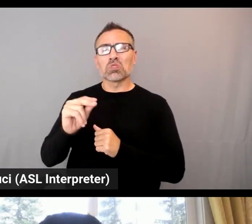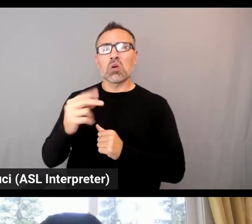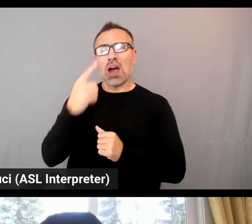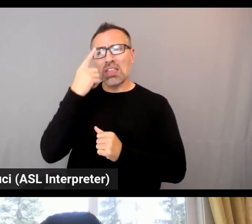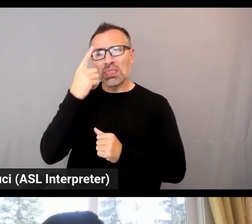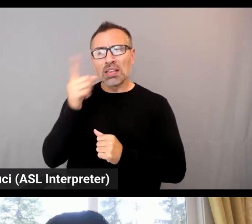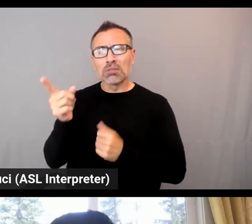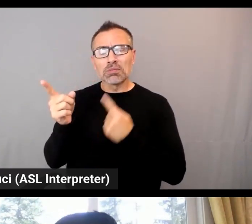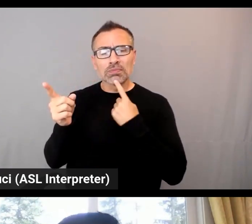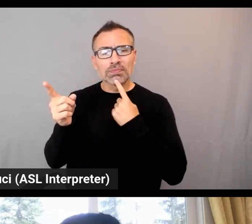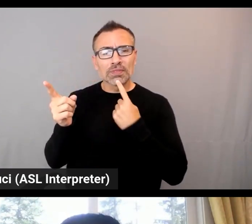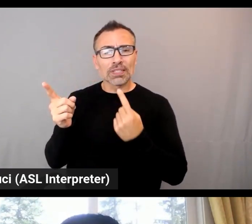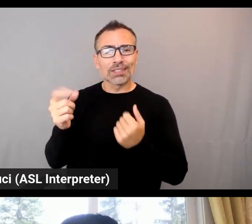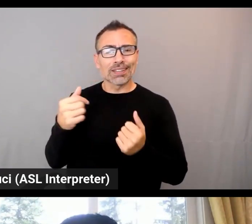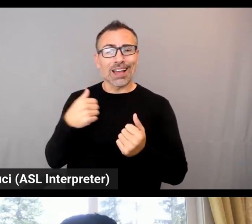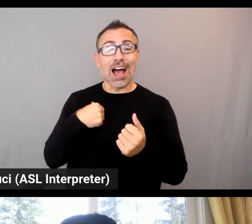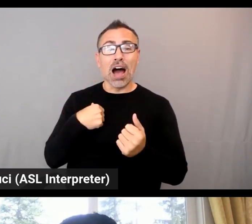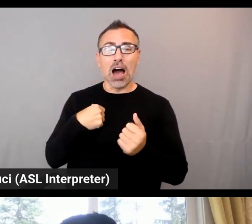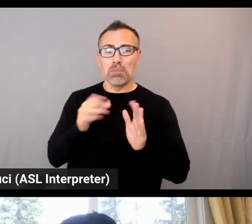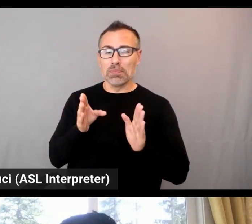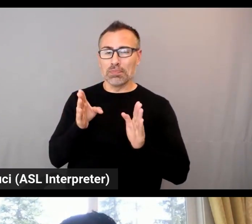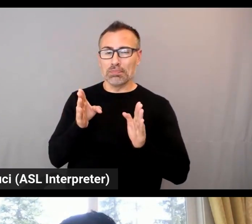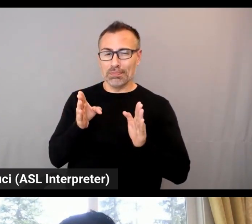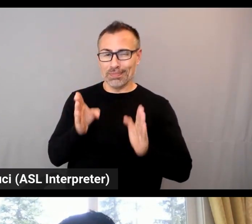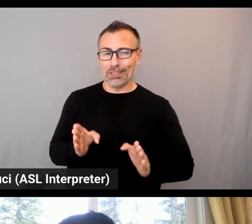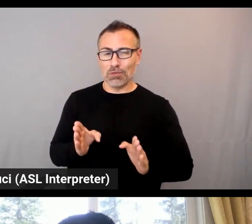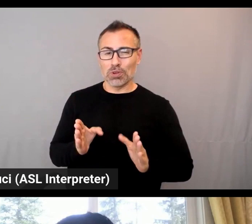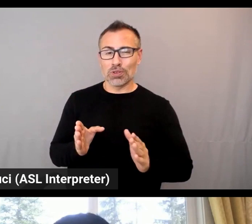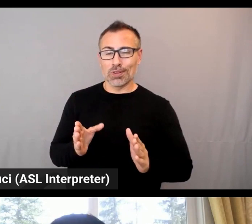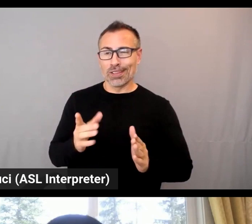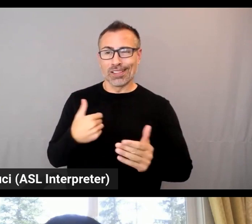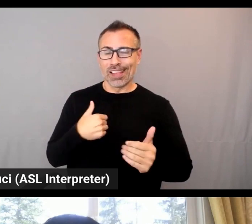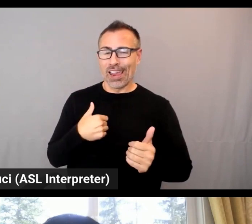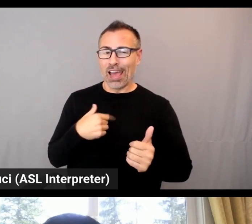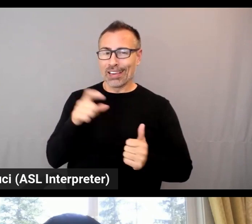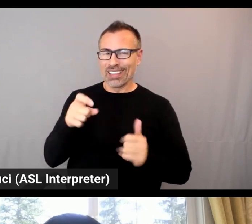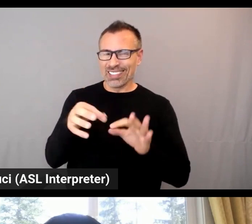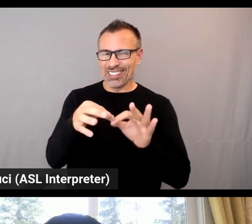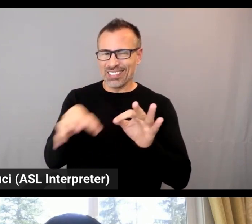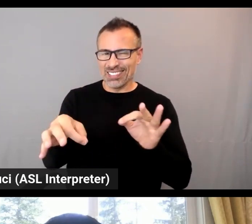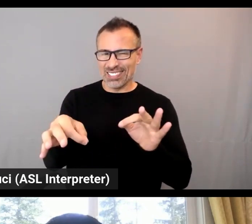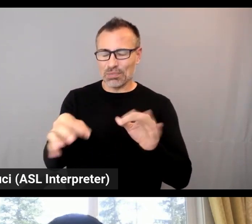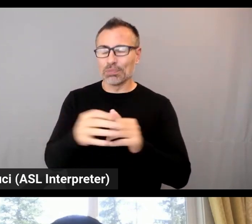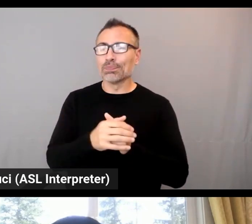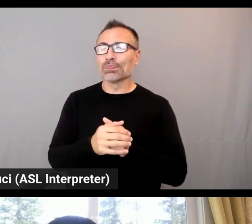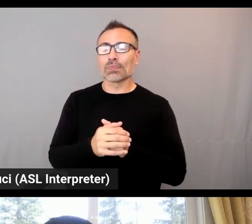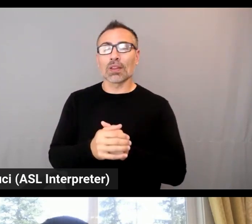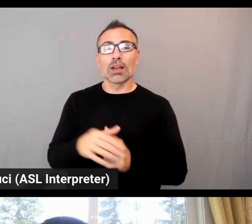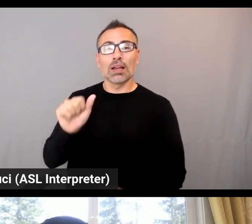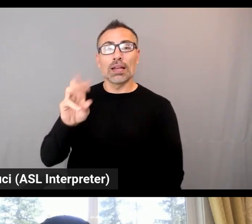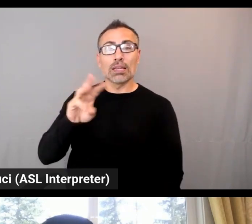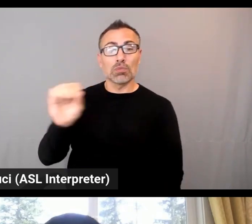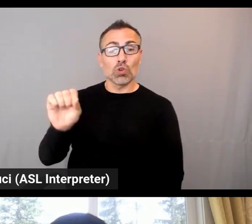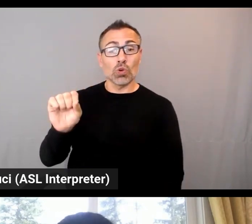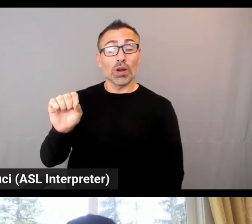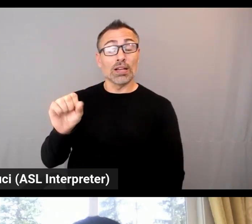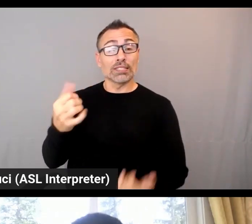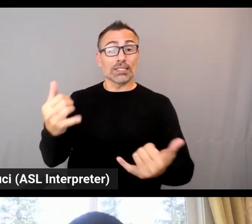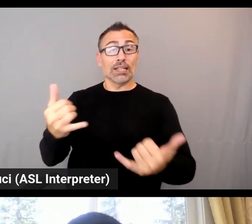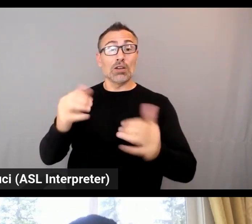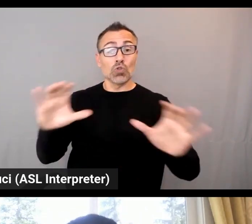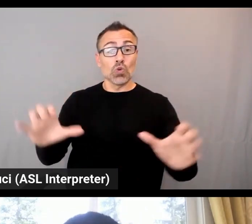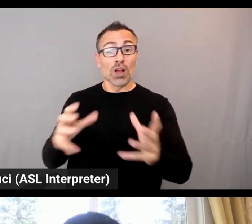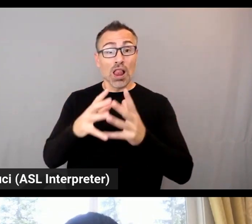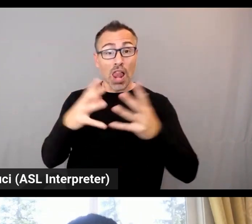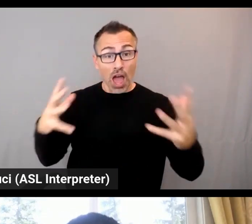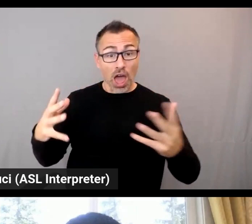to, and I'm an individual of very simple things. I would say AWS is taking a lot of the heavy lifting